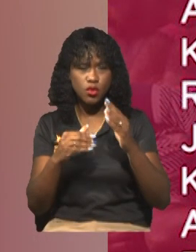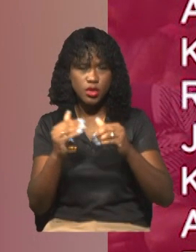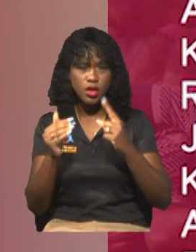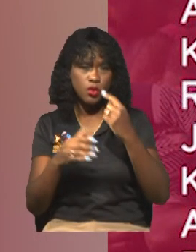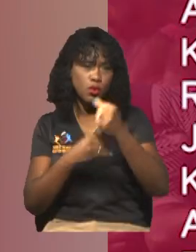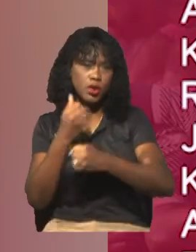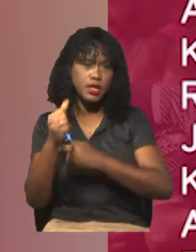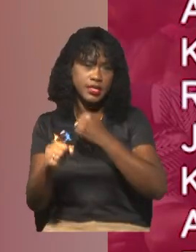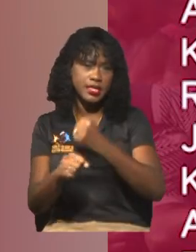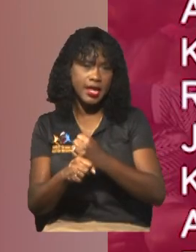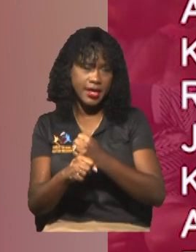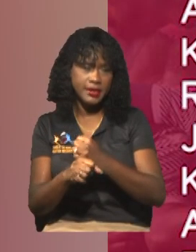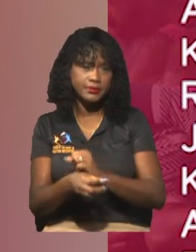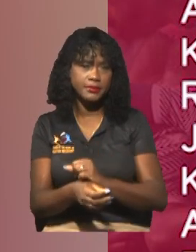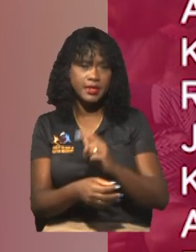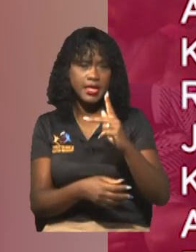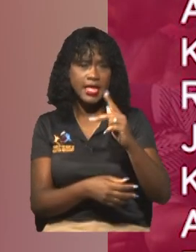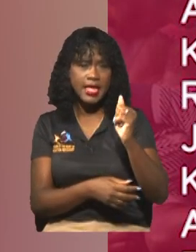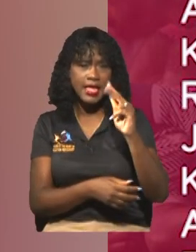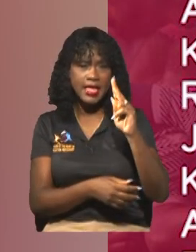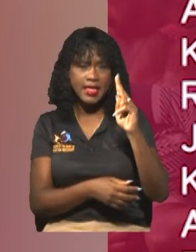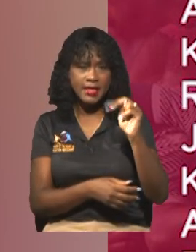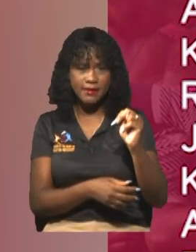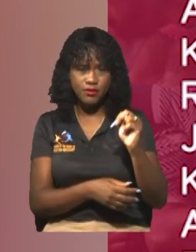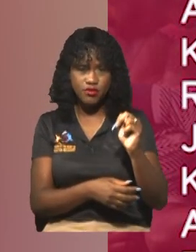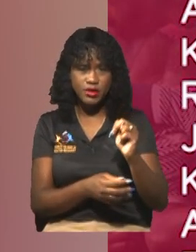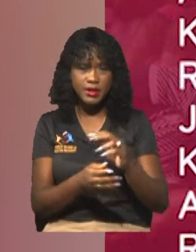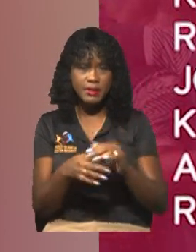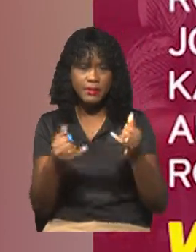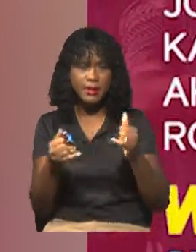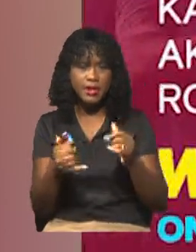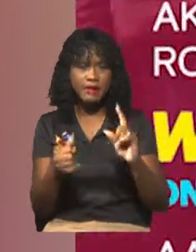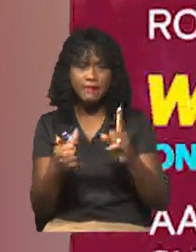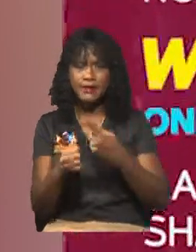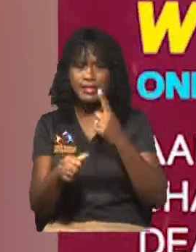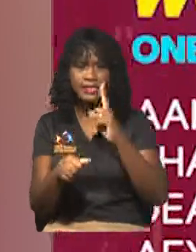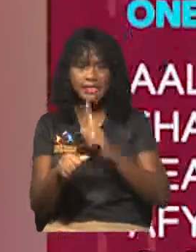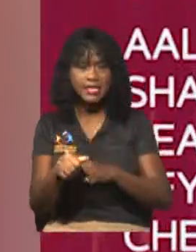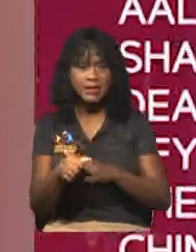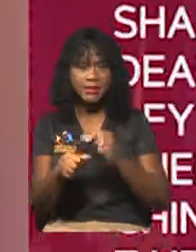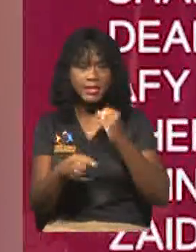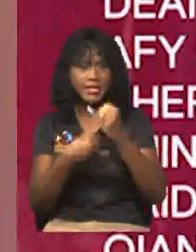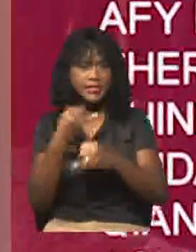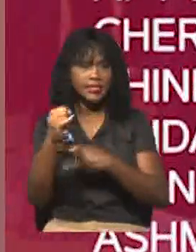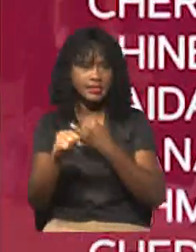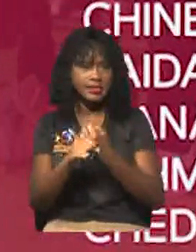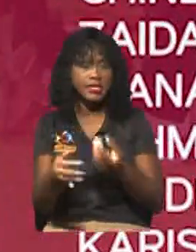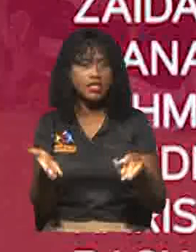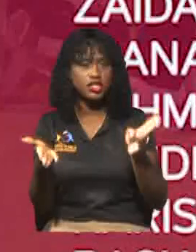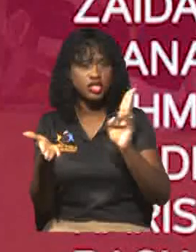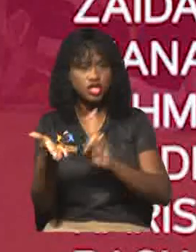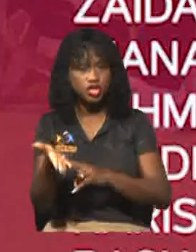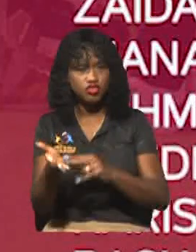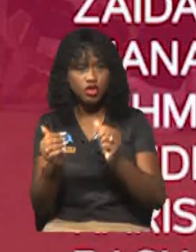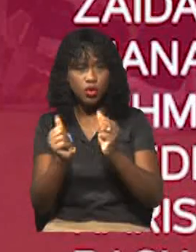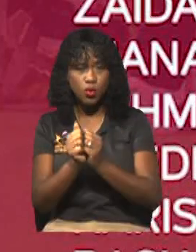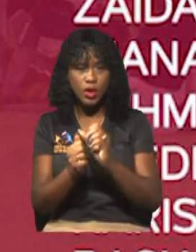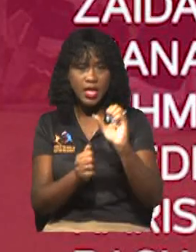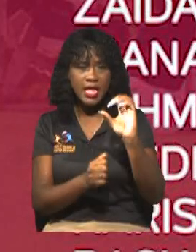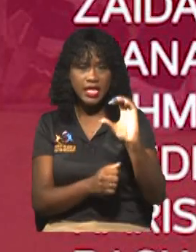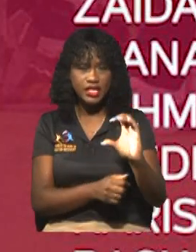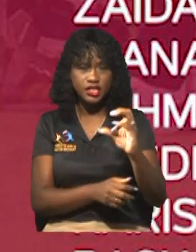Kavem Hodge, who made his test debut this year against Australia, receives his first ever international contract, along with Roston